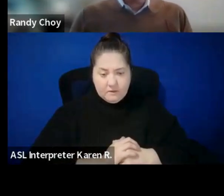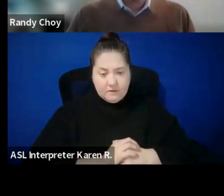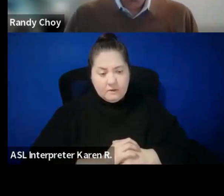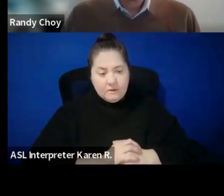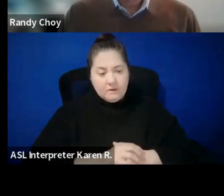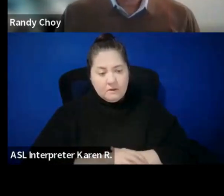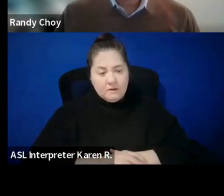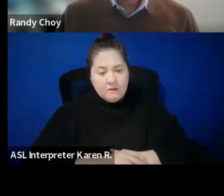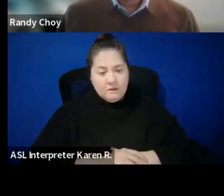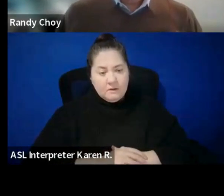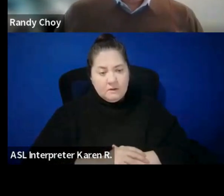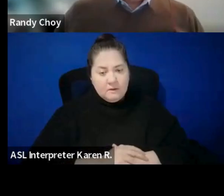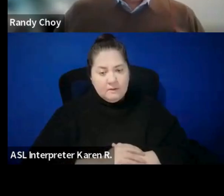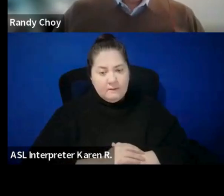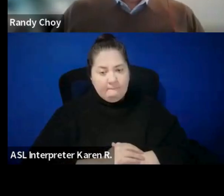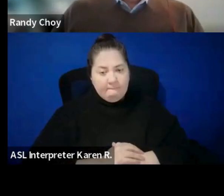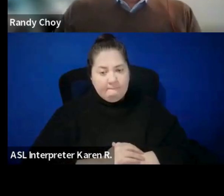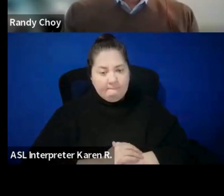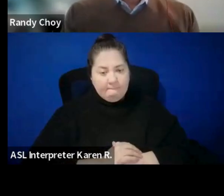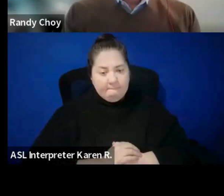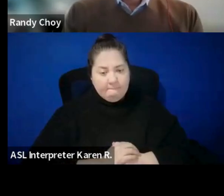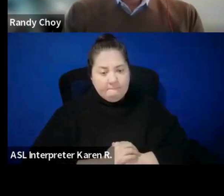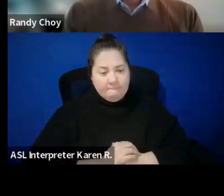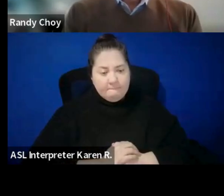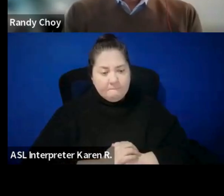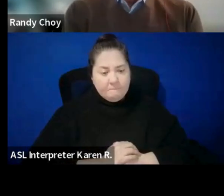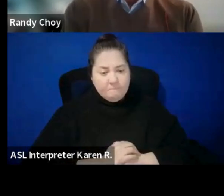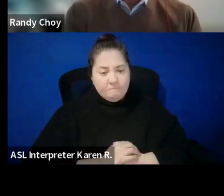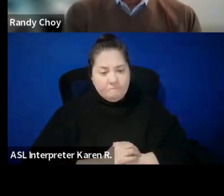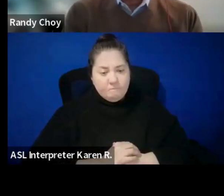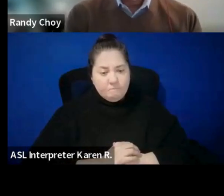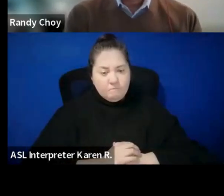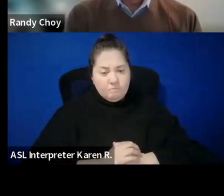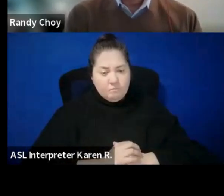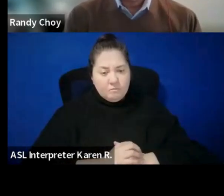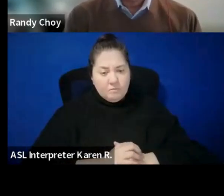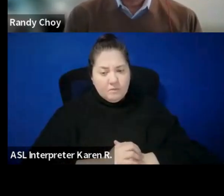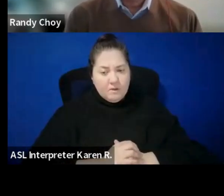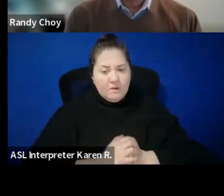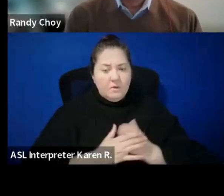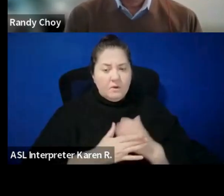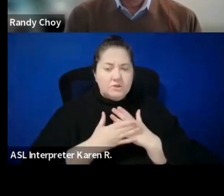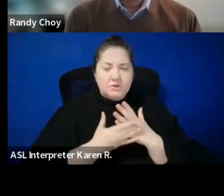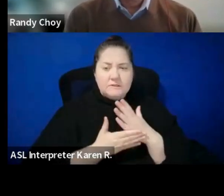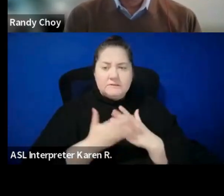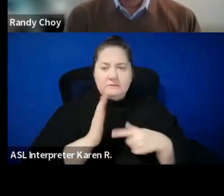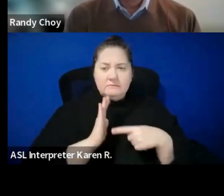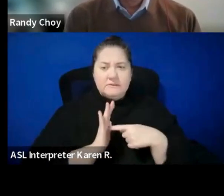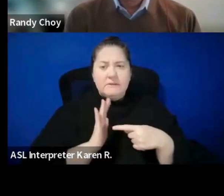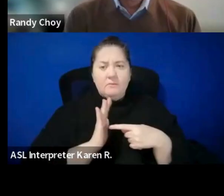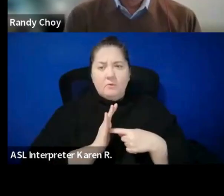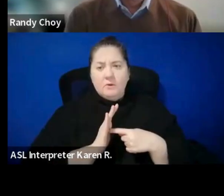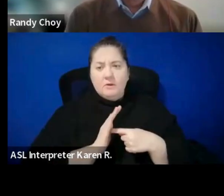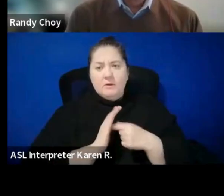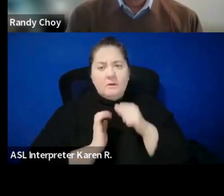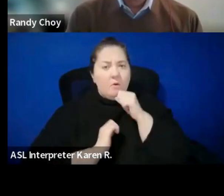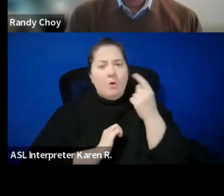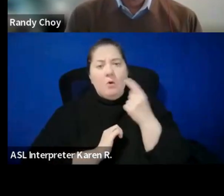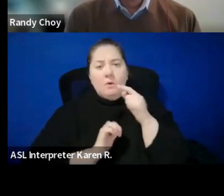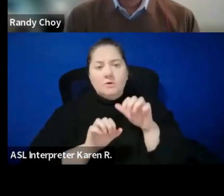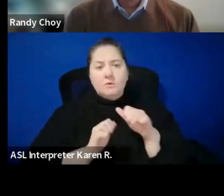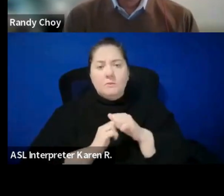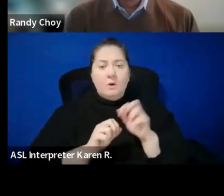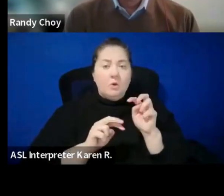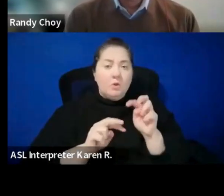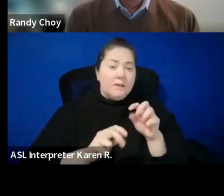view? Um, I would say I wanted to share a couple of examples that are not what we're always doing, which is looking at each